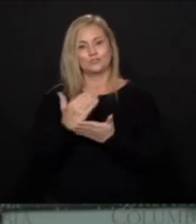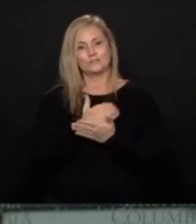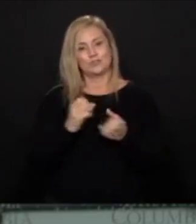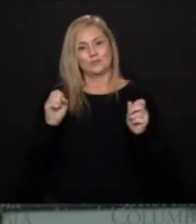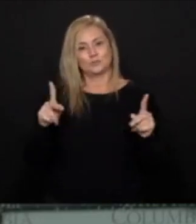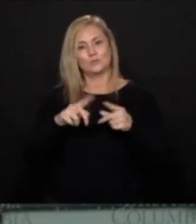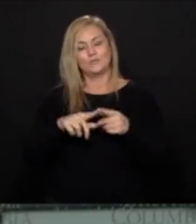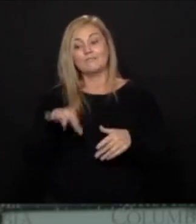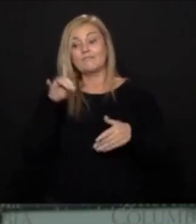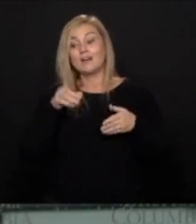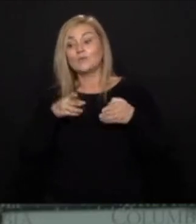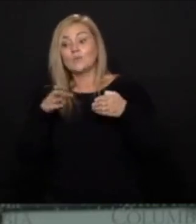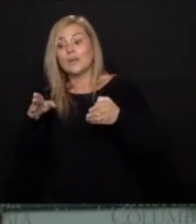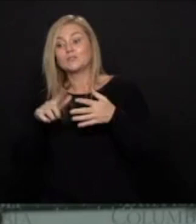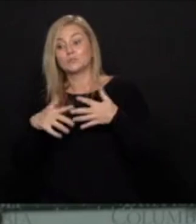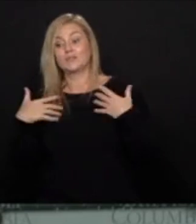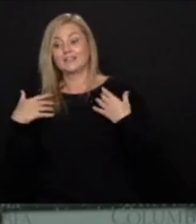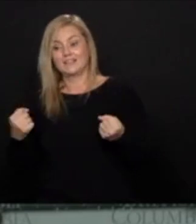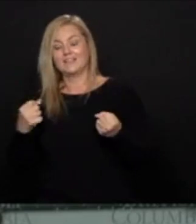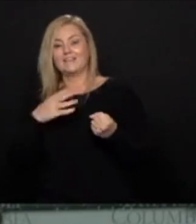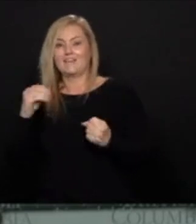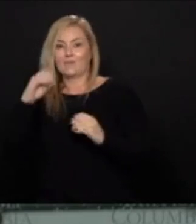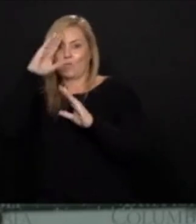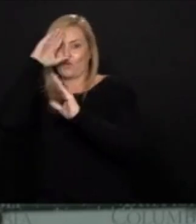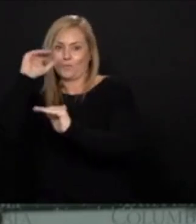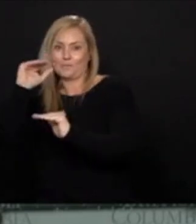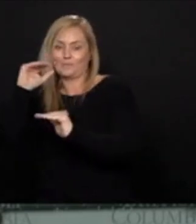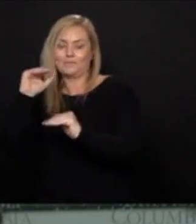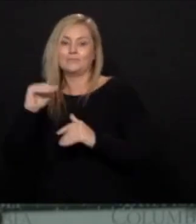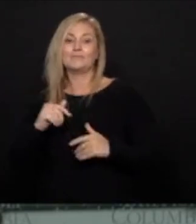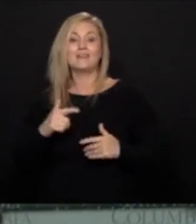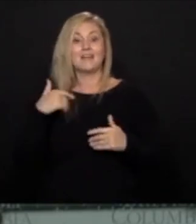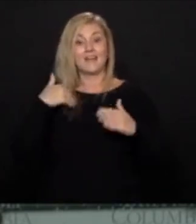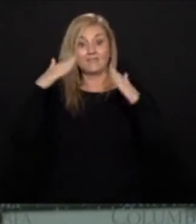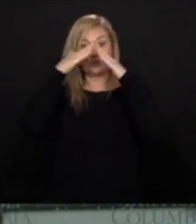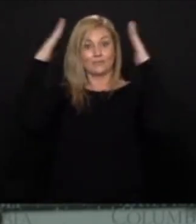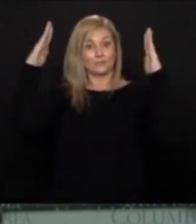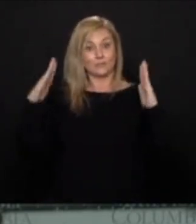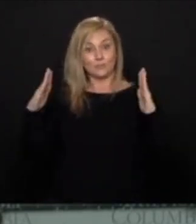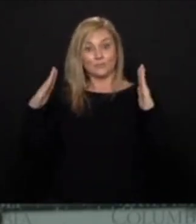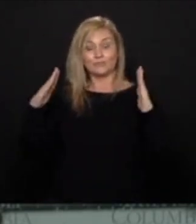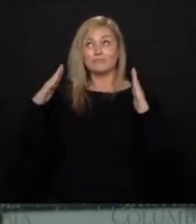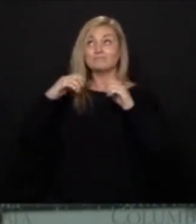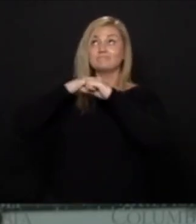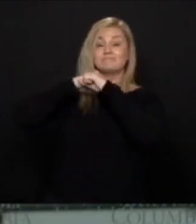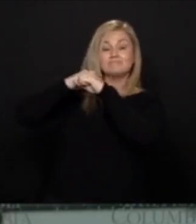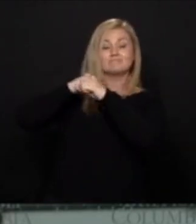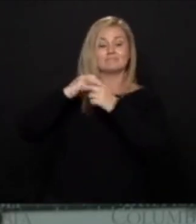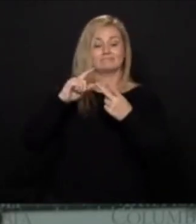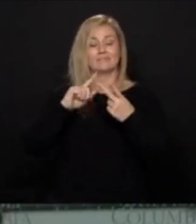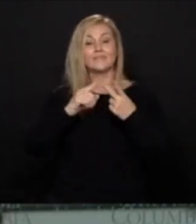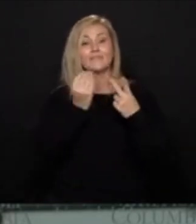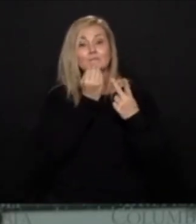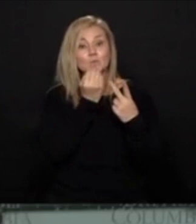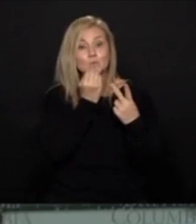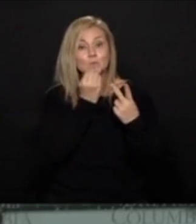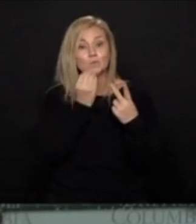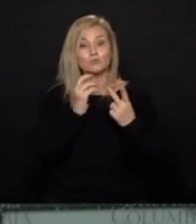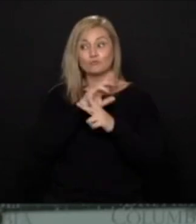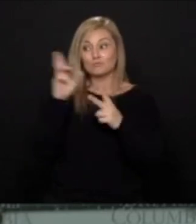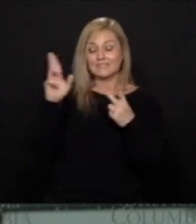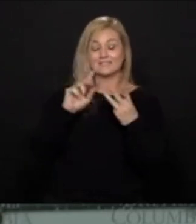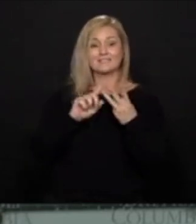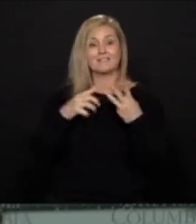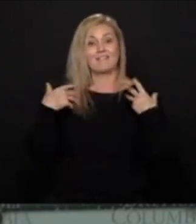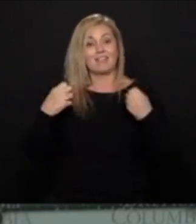find a pathway to healing and a pathway to hope. And having a roof over your head, having access to food, having access